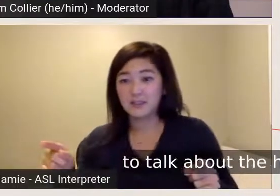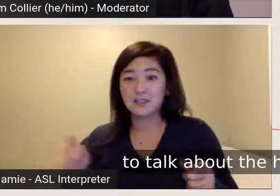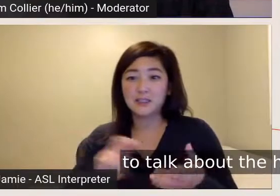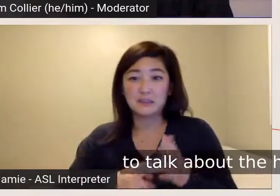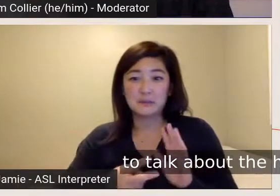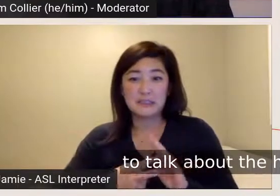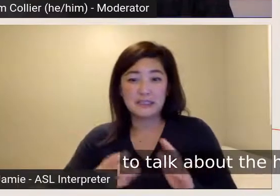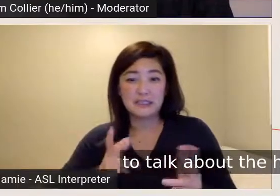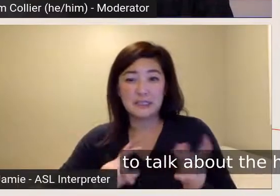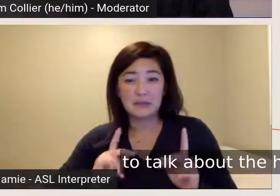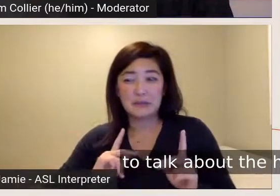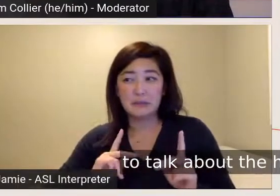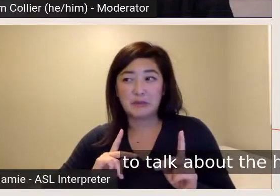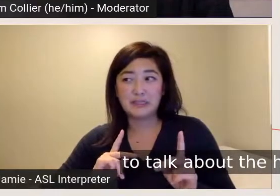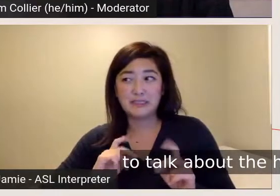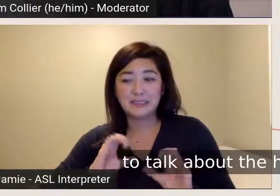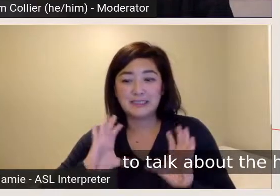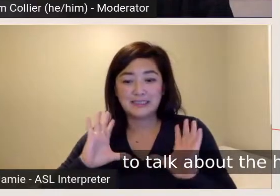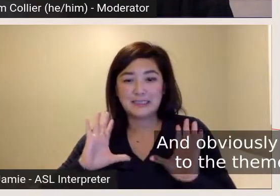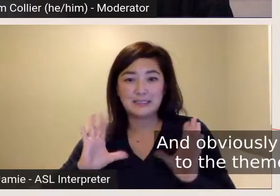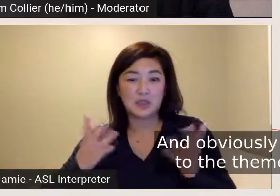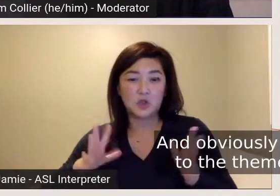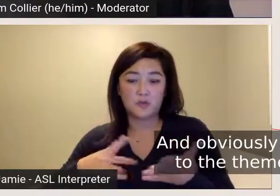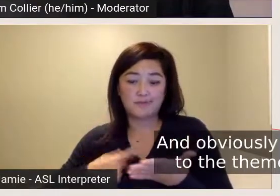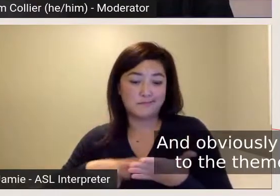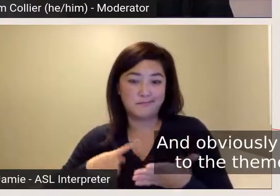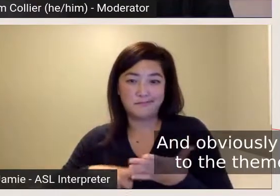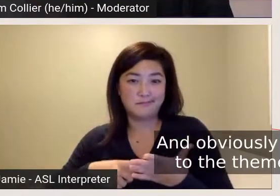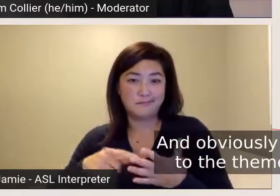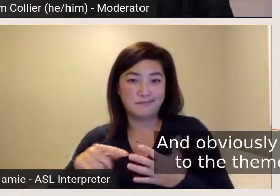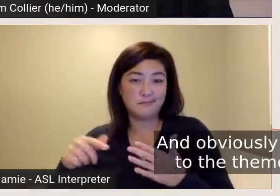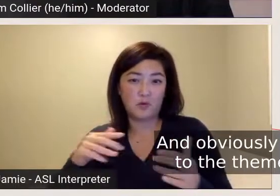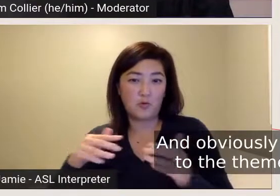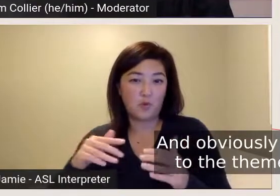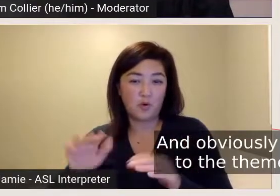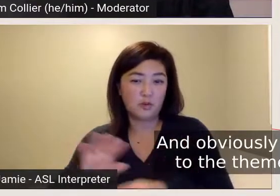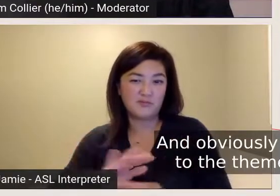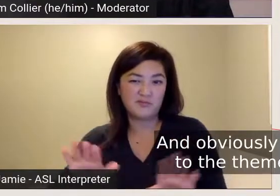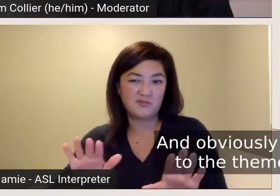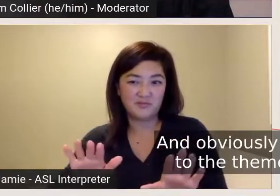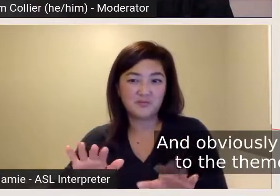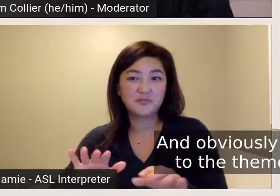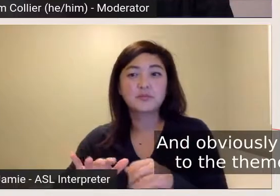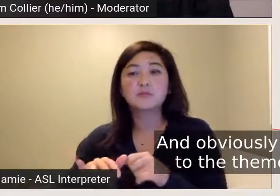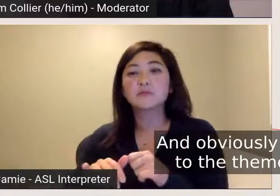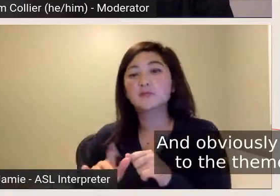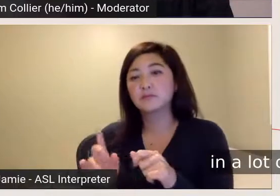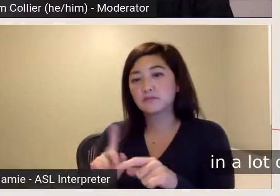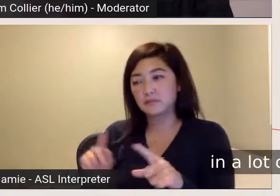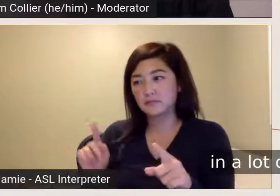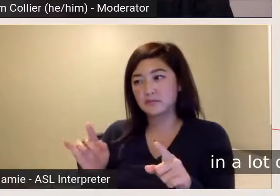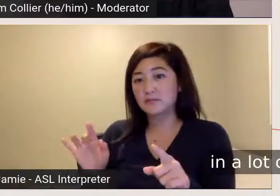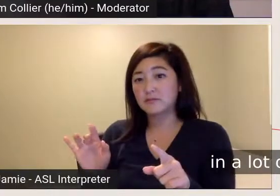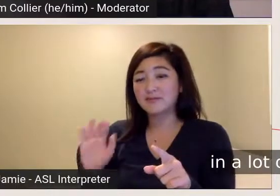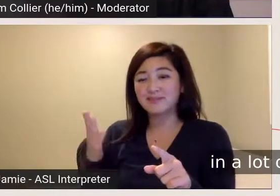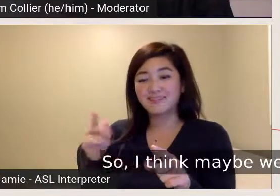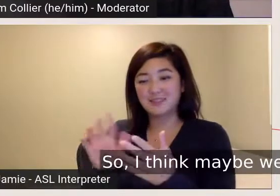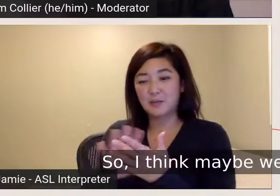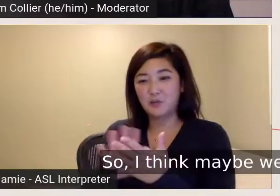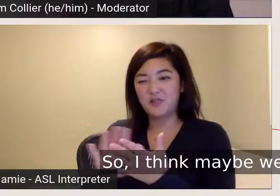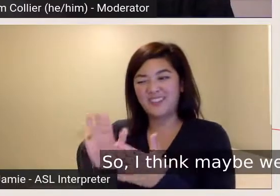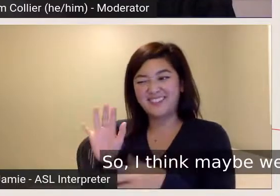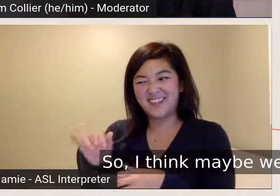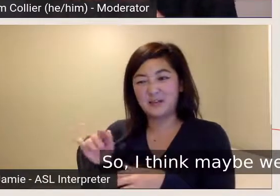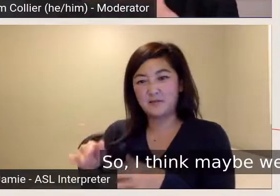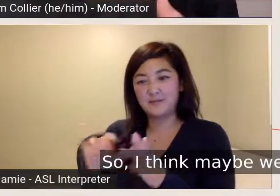talk about the horrors of warfare. And obviously this is central to the theme of the film in a lot of ways.